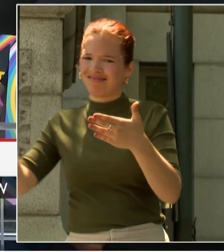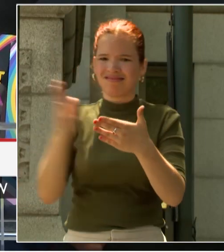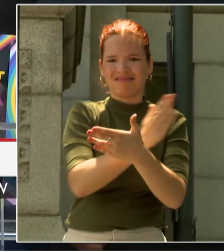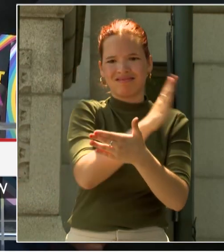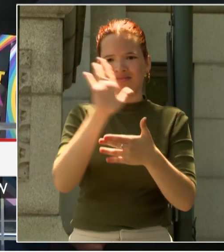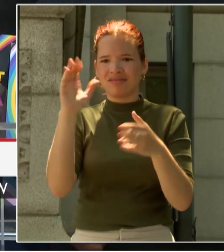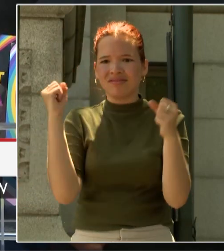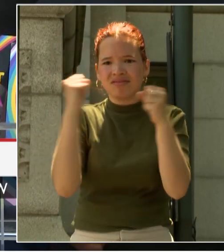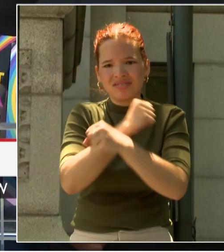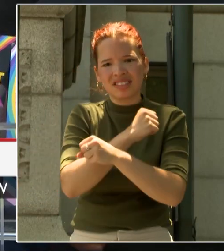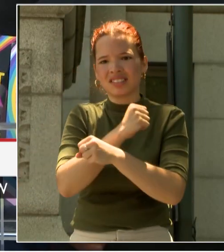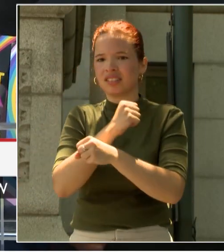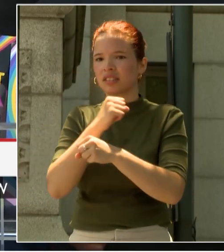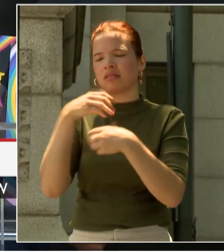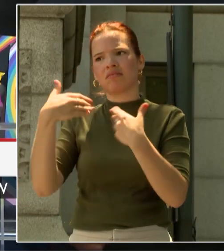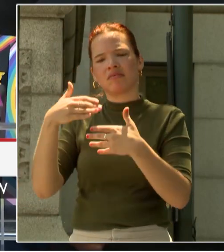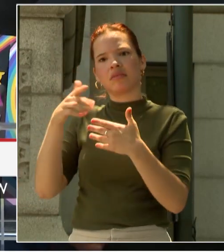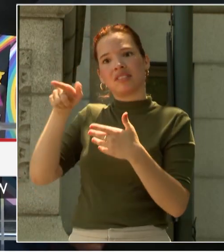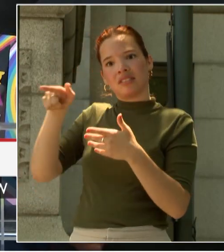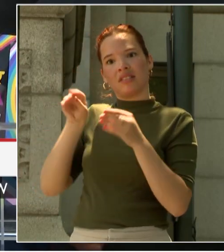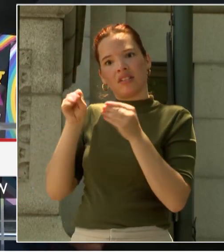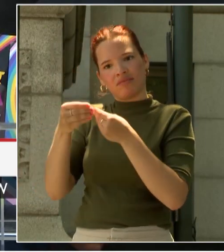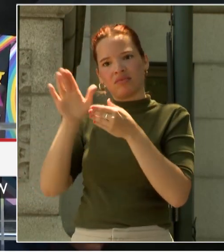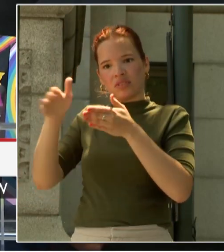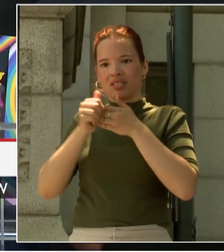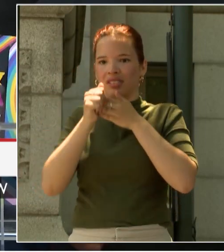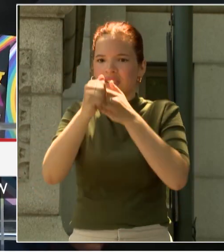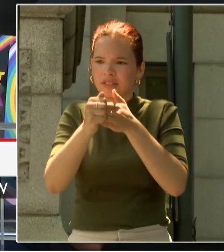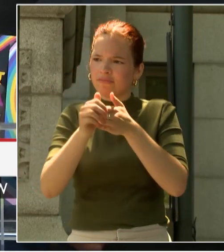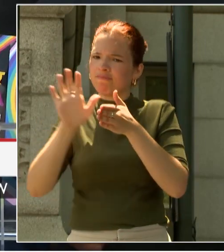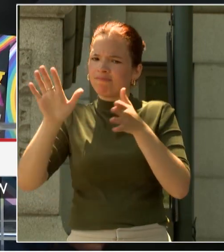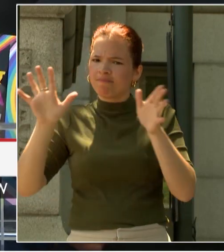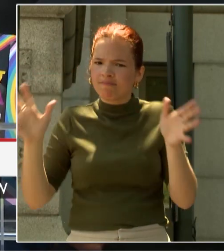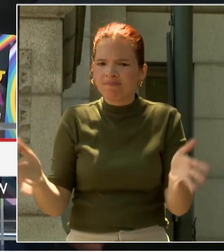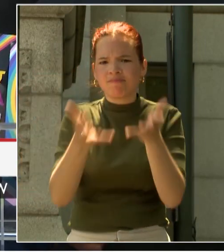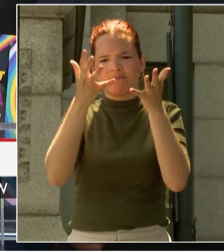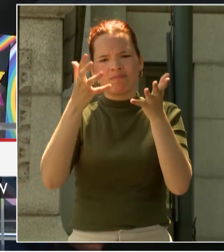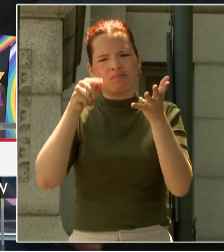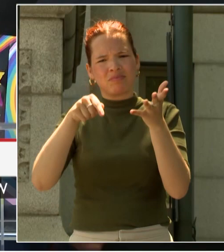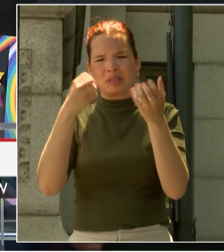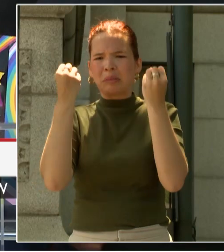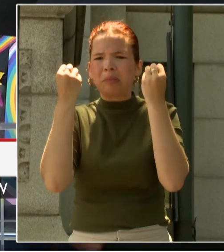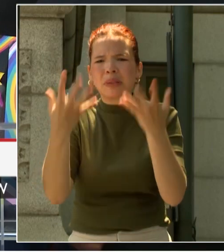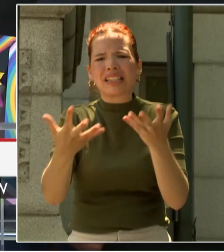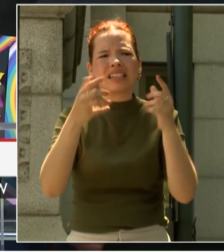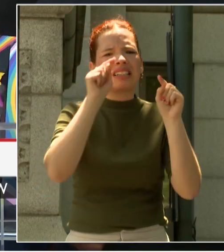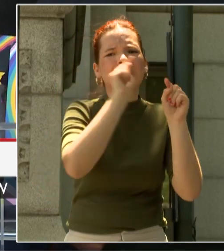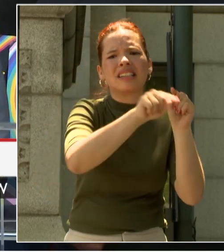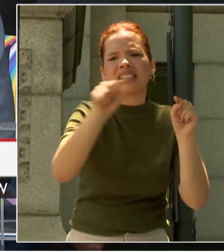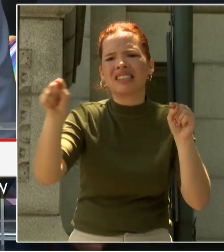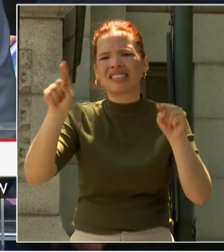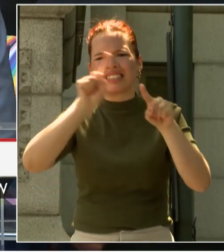has been a leading voice nationally, fighting back against a tidal wave of anti-gay,